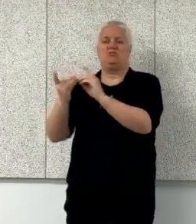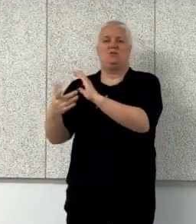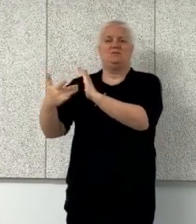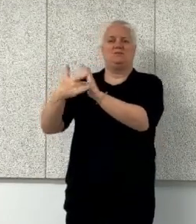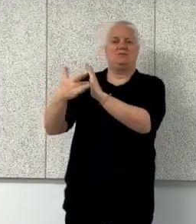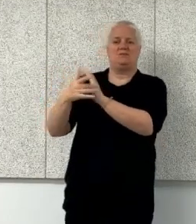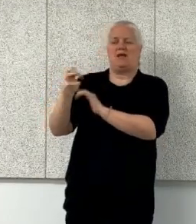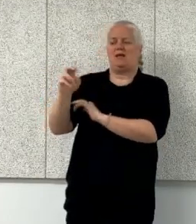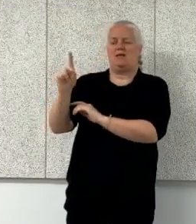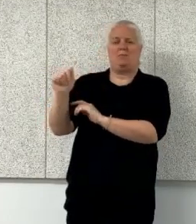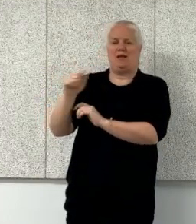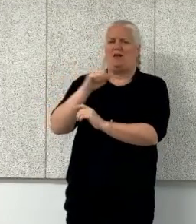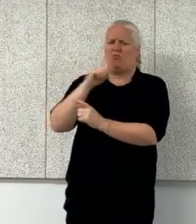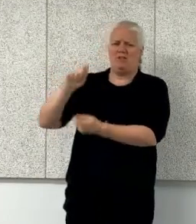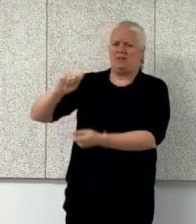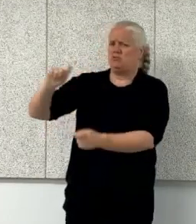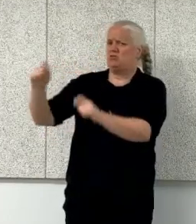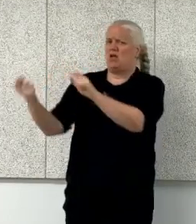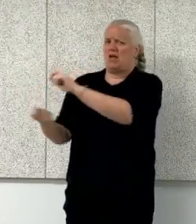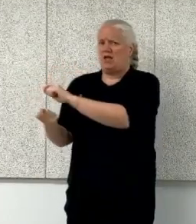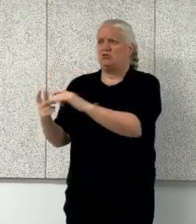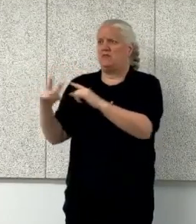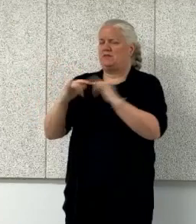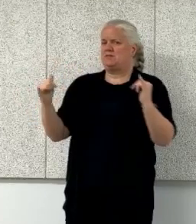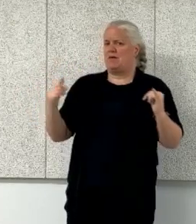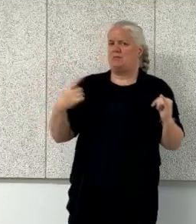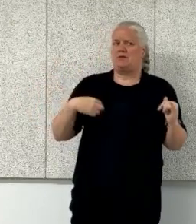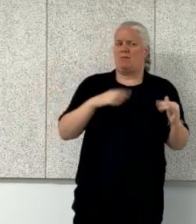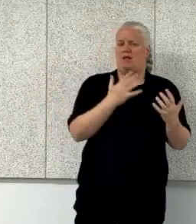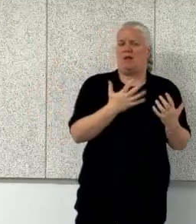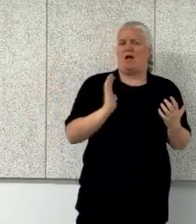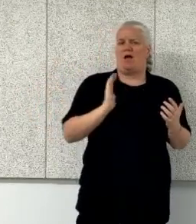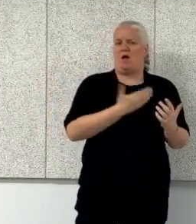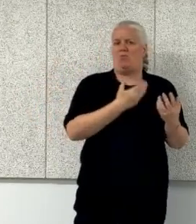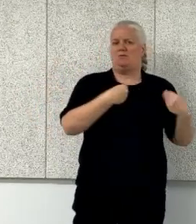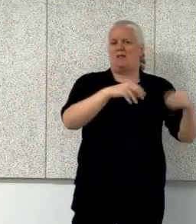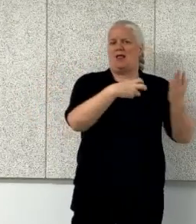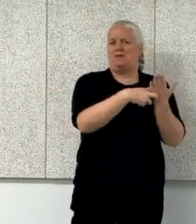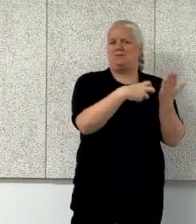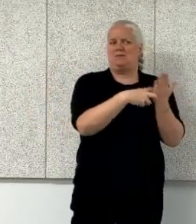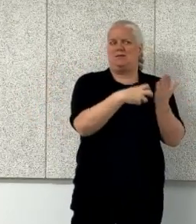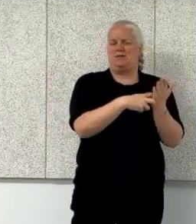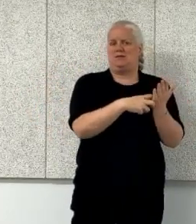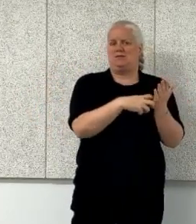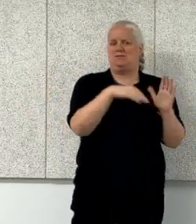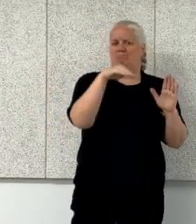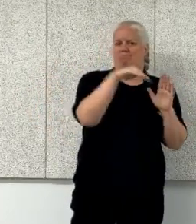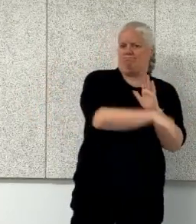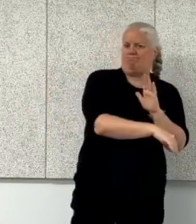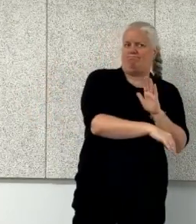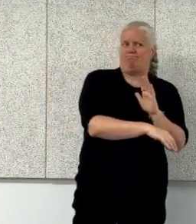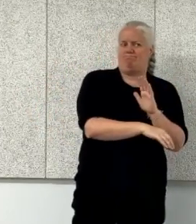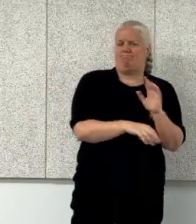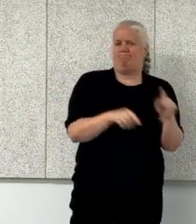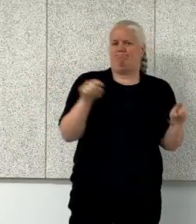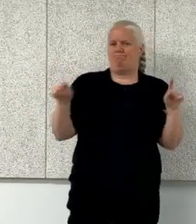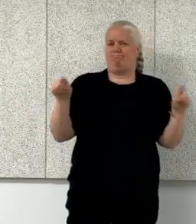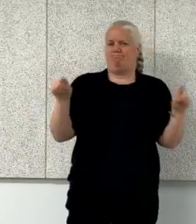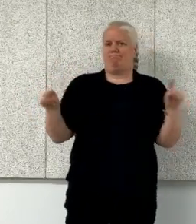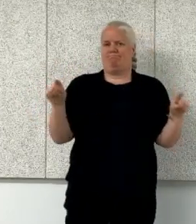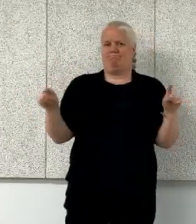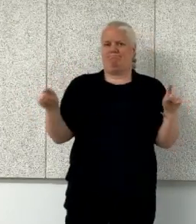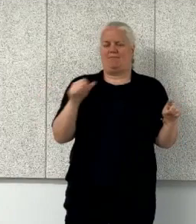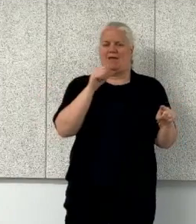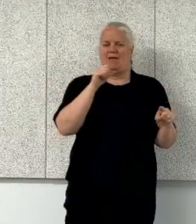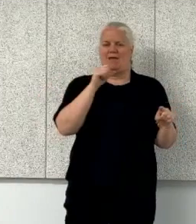time that we were experiencing a huge downturn in audiences post-pandemic, and there was never a correlation made in any of the industry media around that. Yeah.